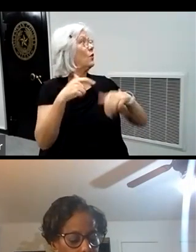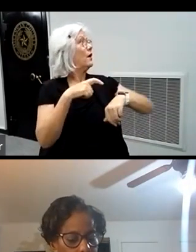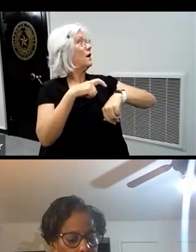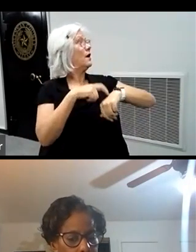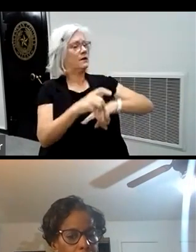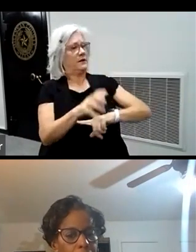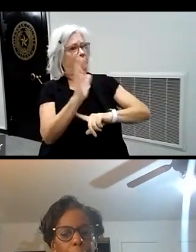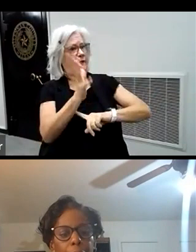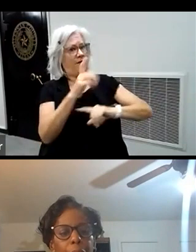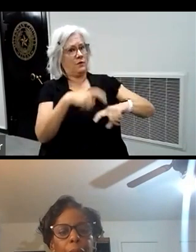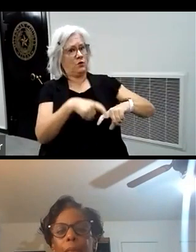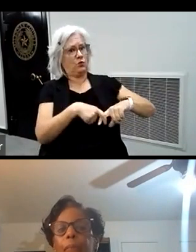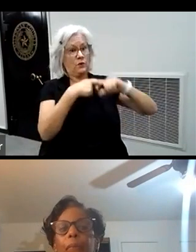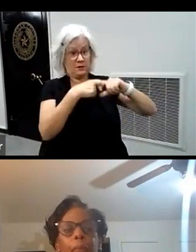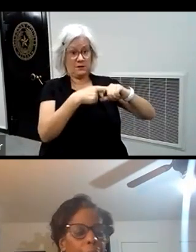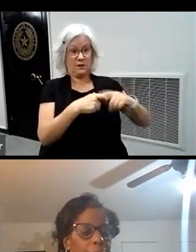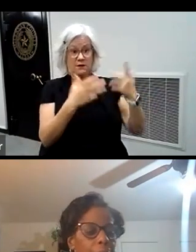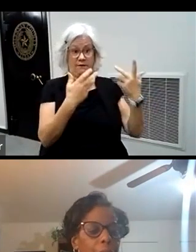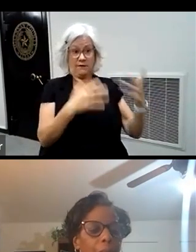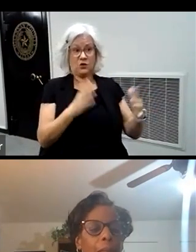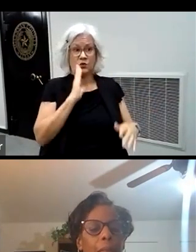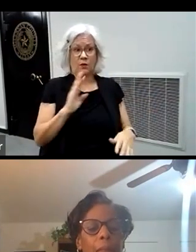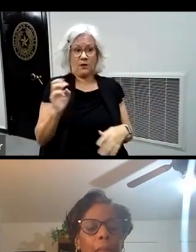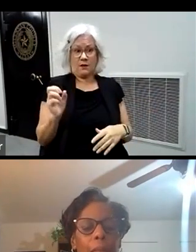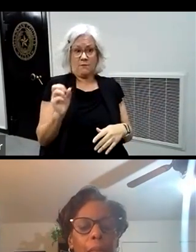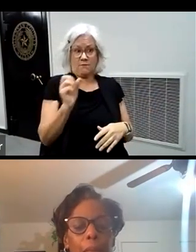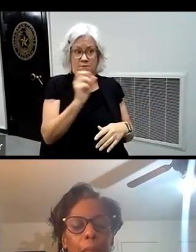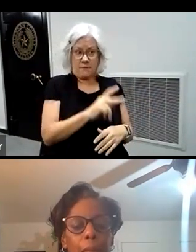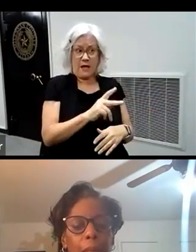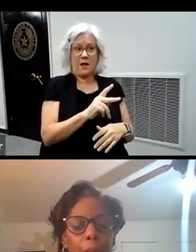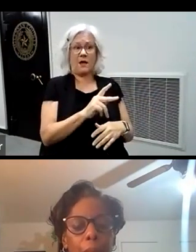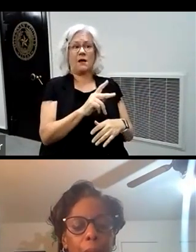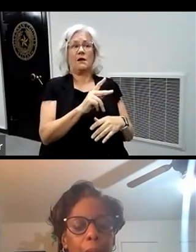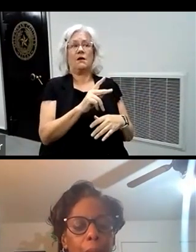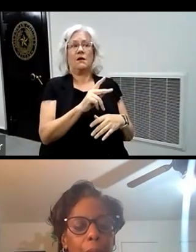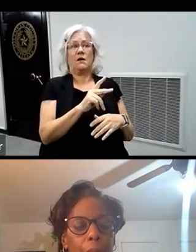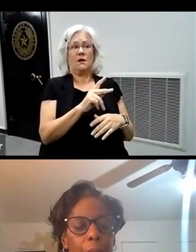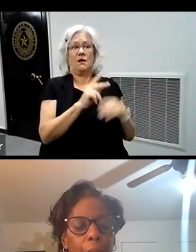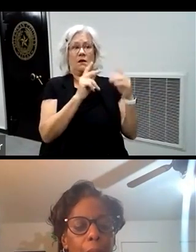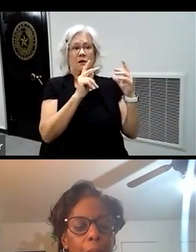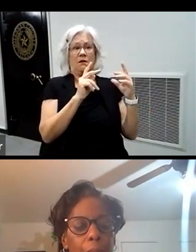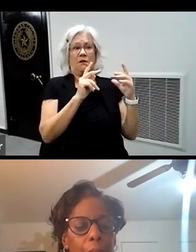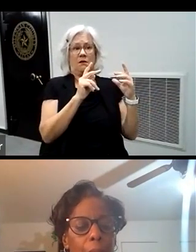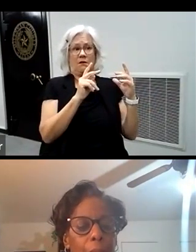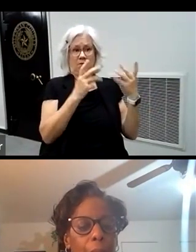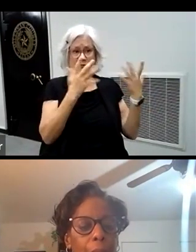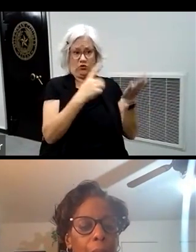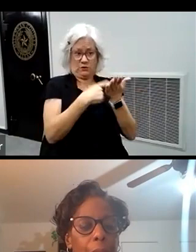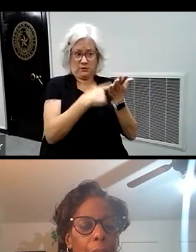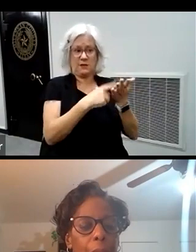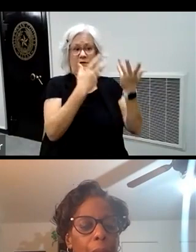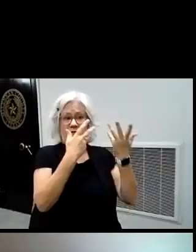5-minute recess and then we'll come back, go into open session, and then from there go into executive session.